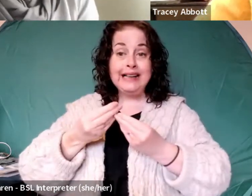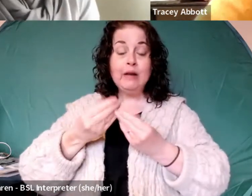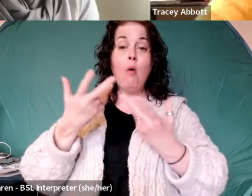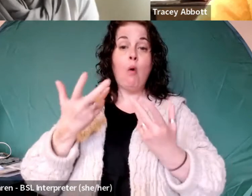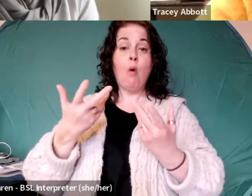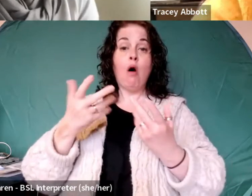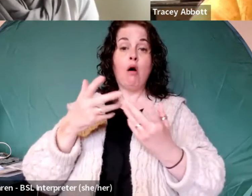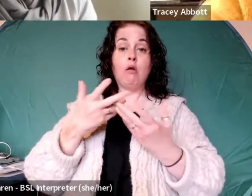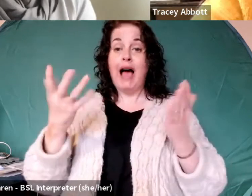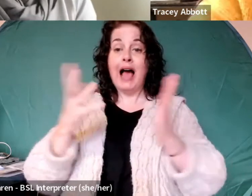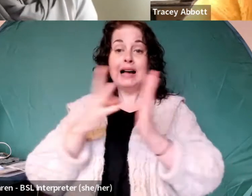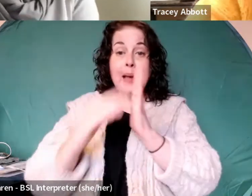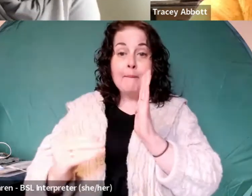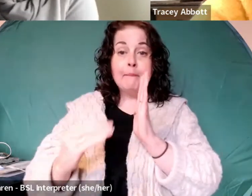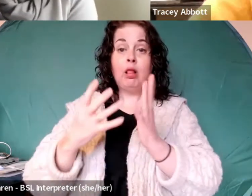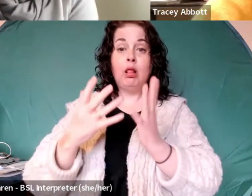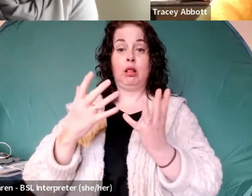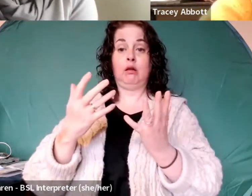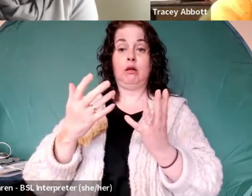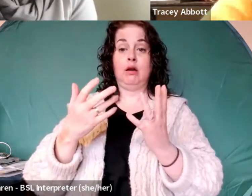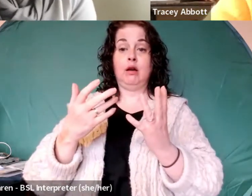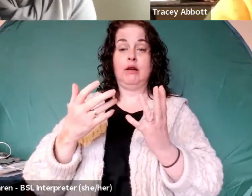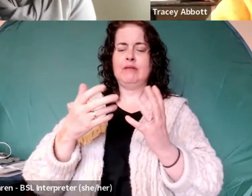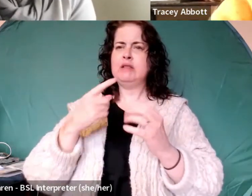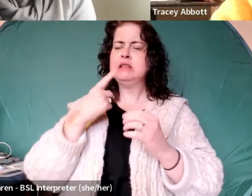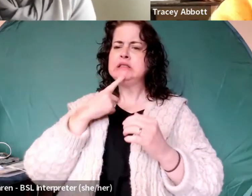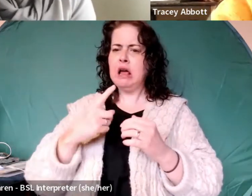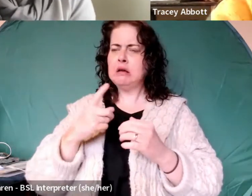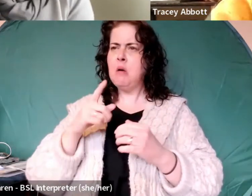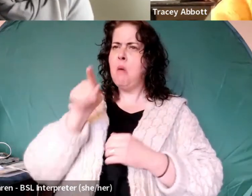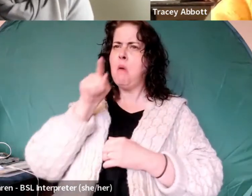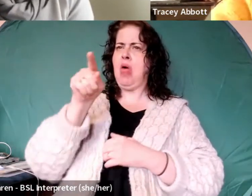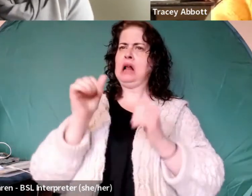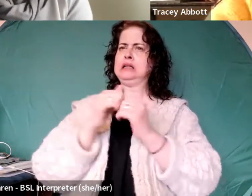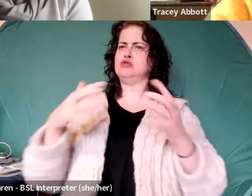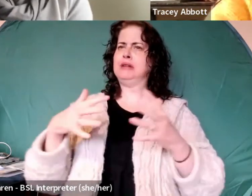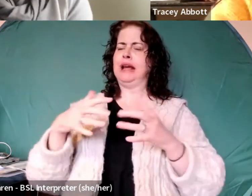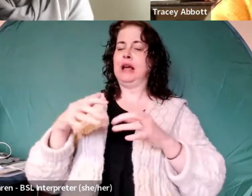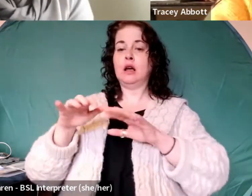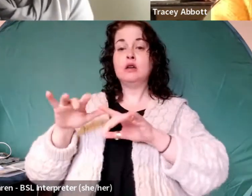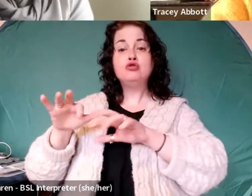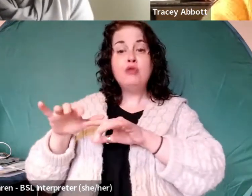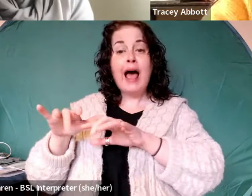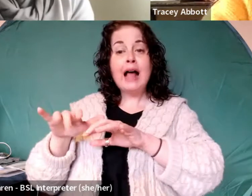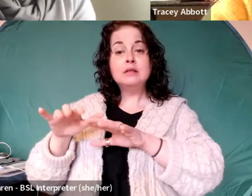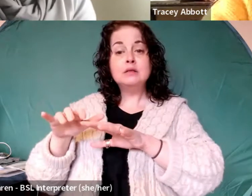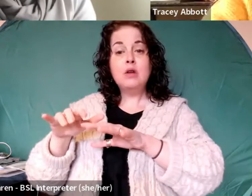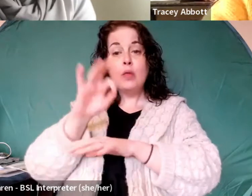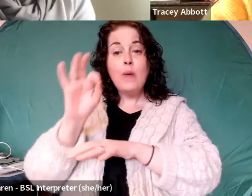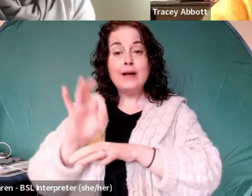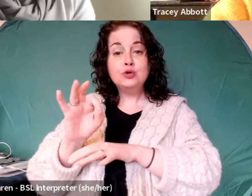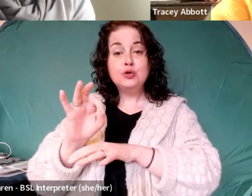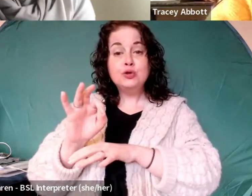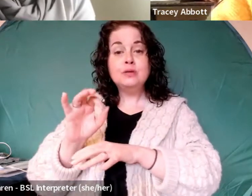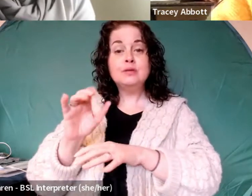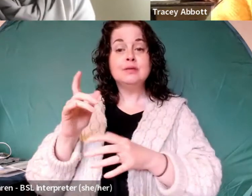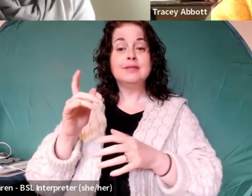any examples, or if we're saying something you don't agree with, pop it in the chat or in the questions or wherever,